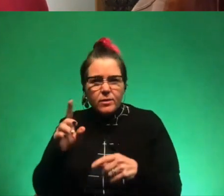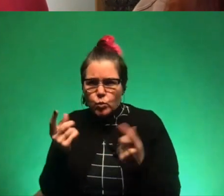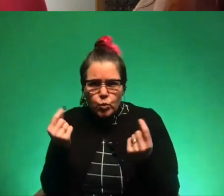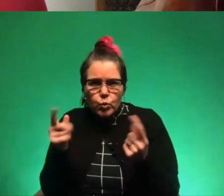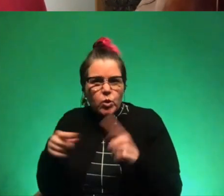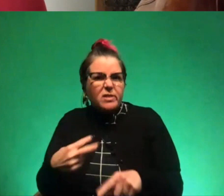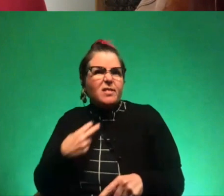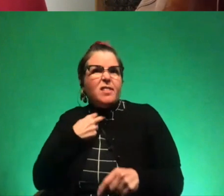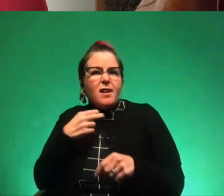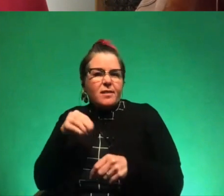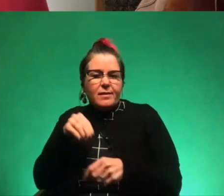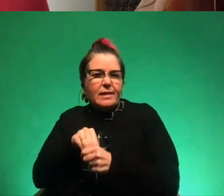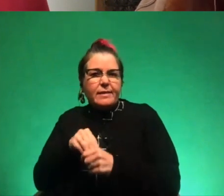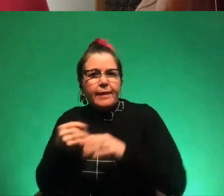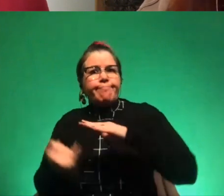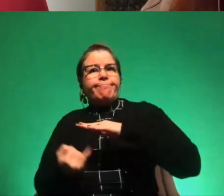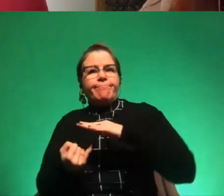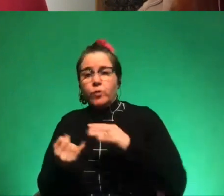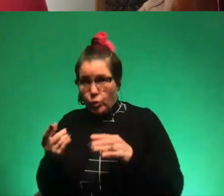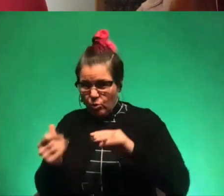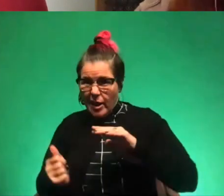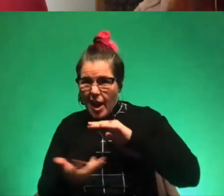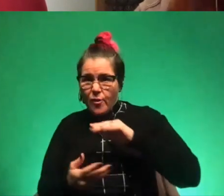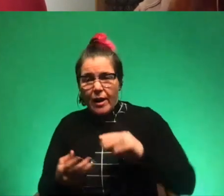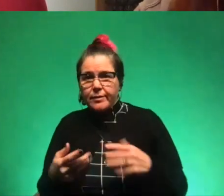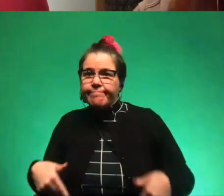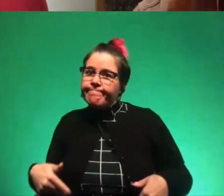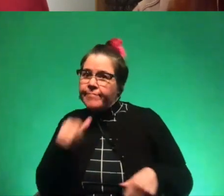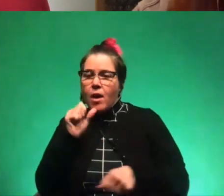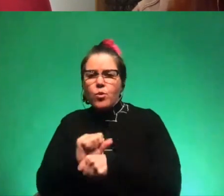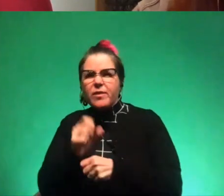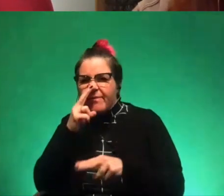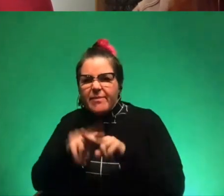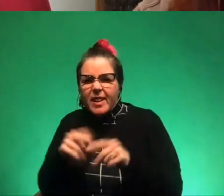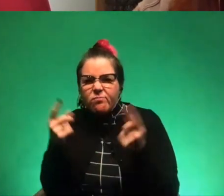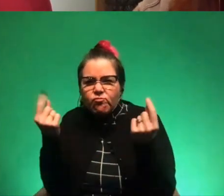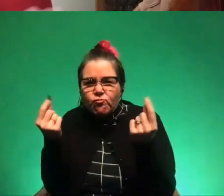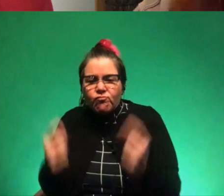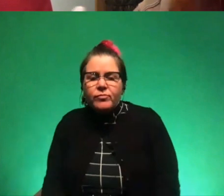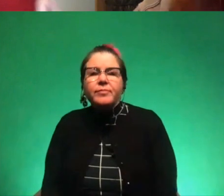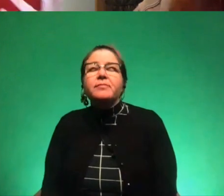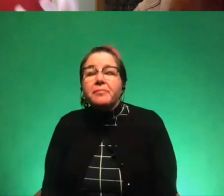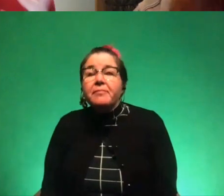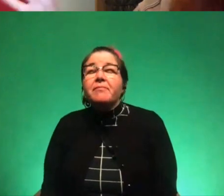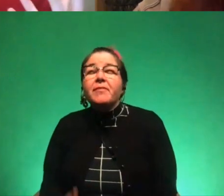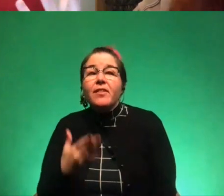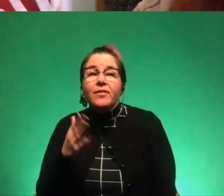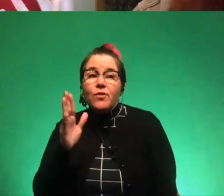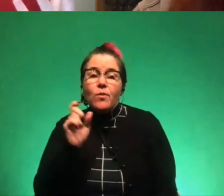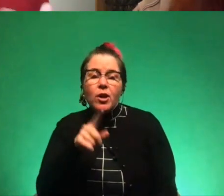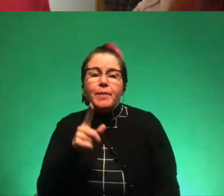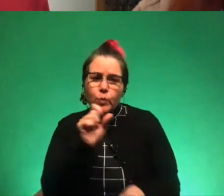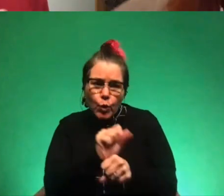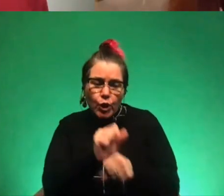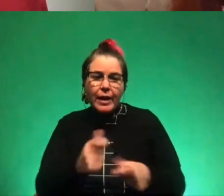inside. So what did you do for fun when you were in Antarctica and not working? Yeah, great question. So because we're working there, but we're also living